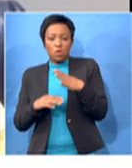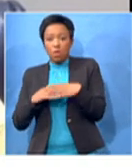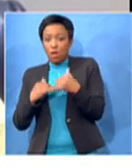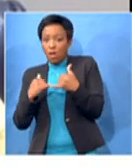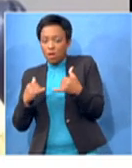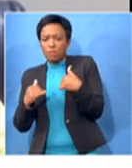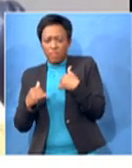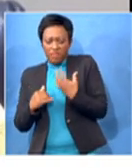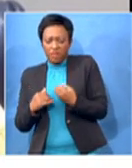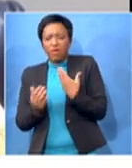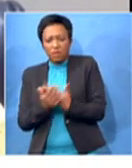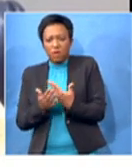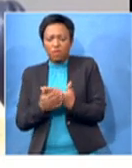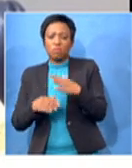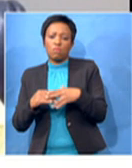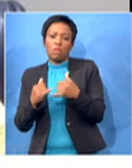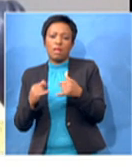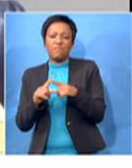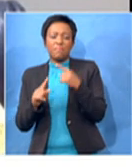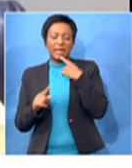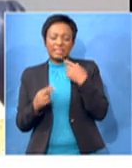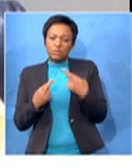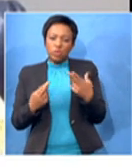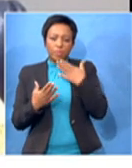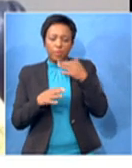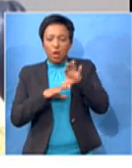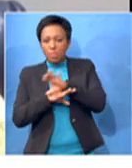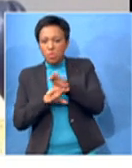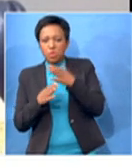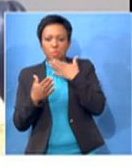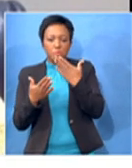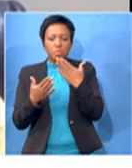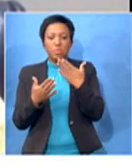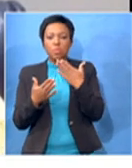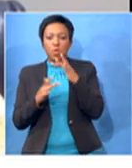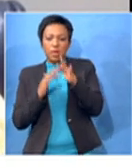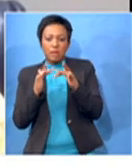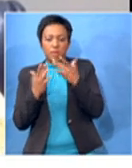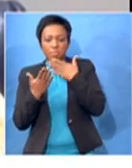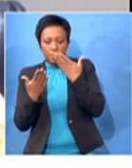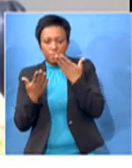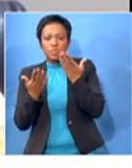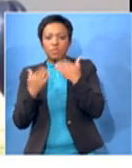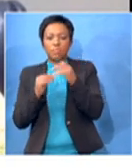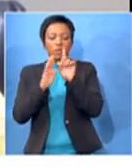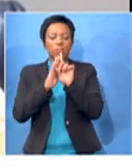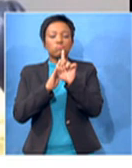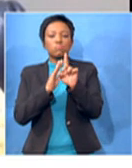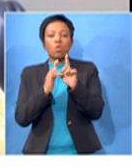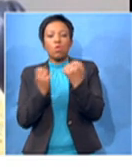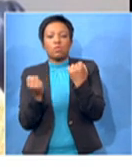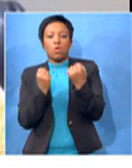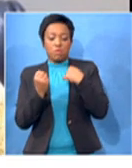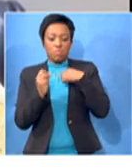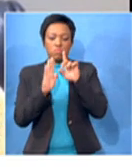facility to apply online. But if I don't have the facility, I know I can approach a competent court to issue that protection order. So we need